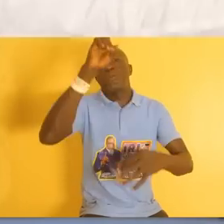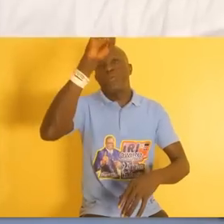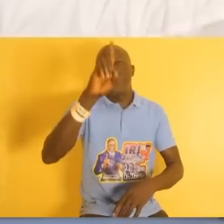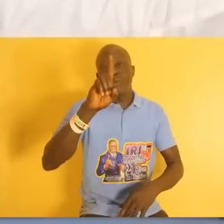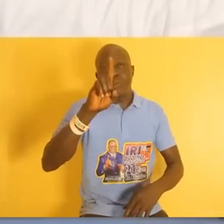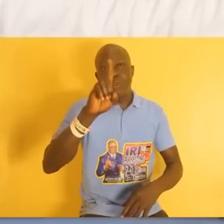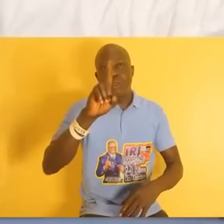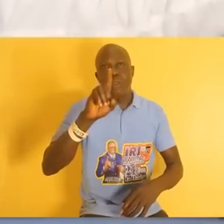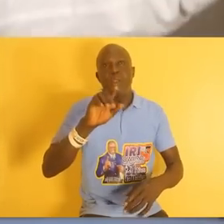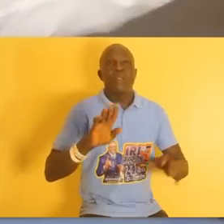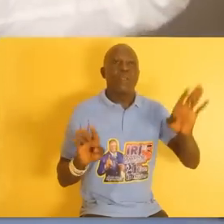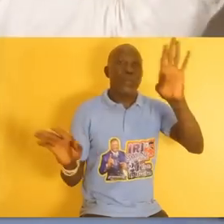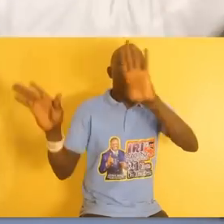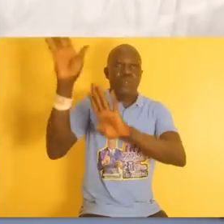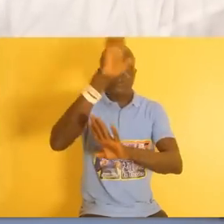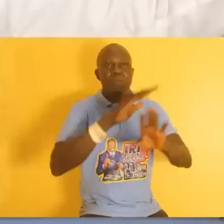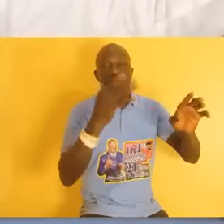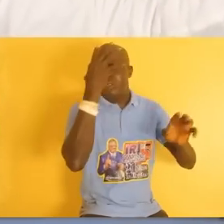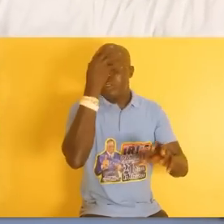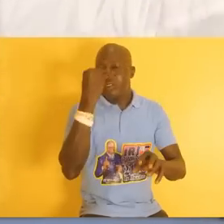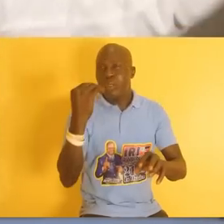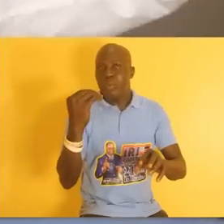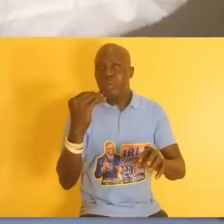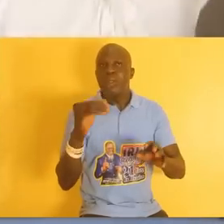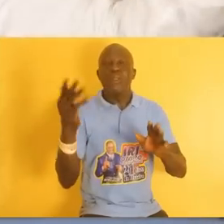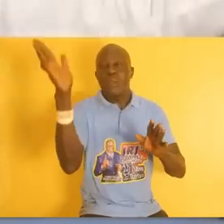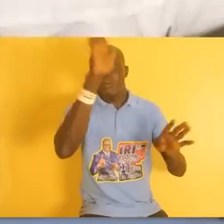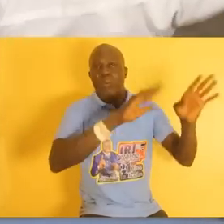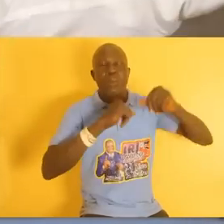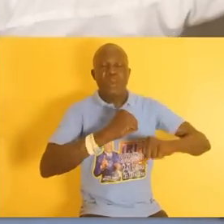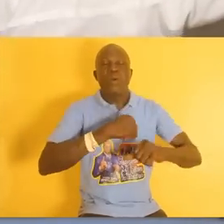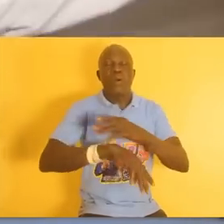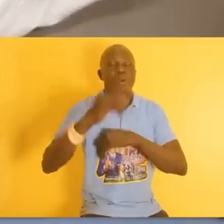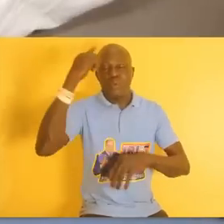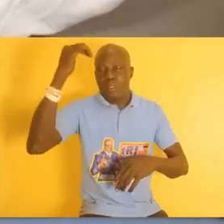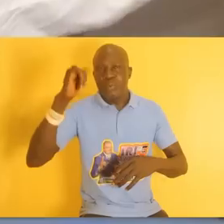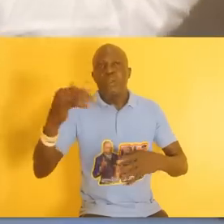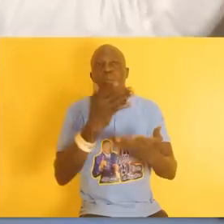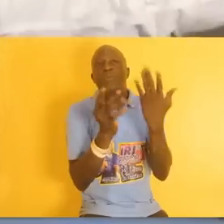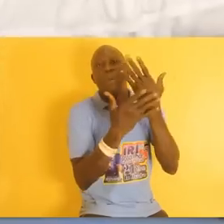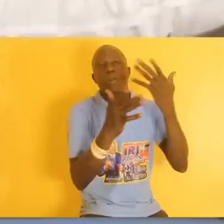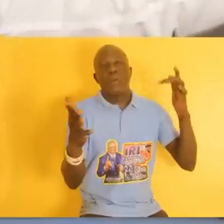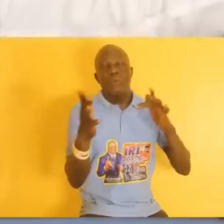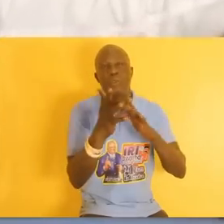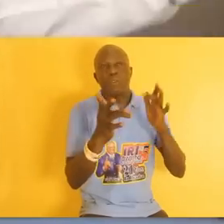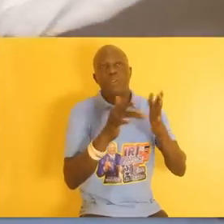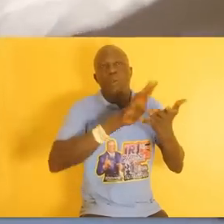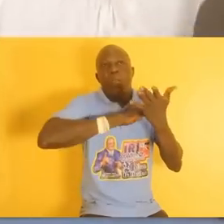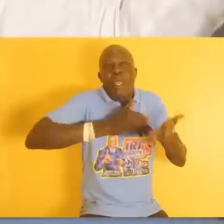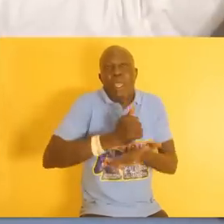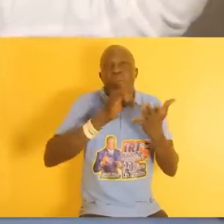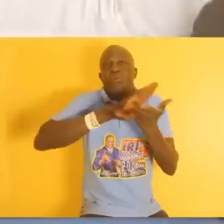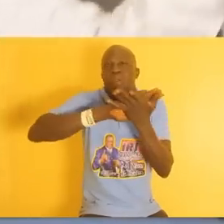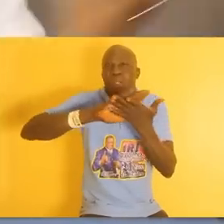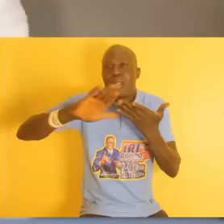kan Holy Spirit was ogun oju oru battle of sleep agbara lakala power of name Jesus blood of Jesus ba mi